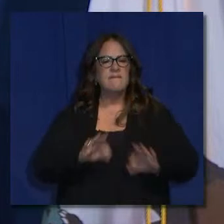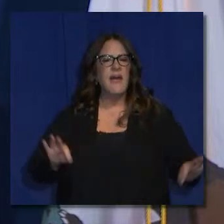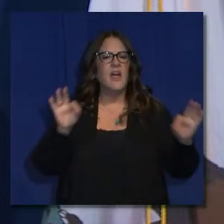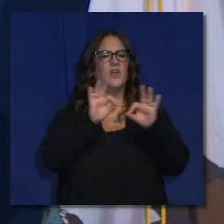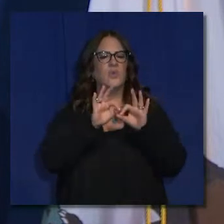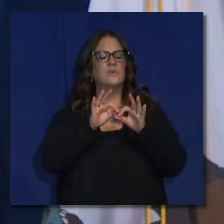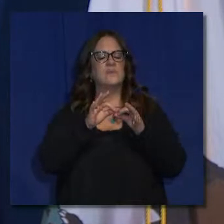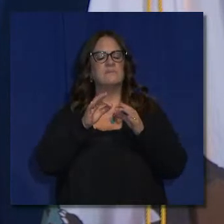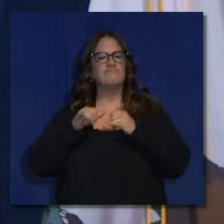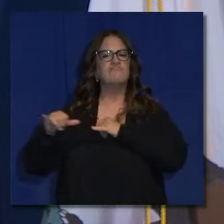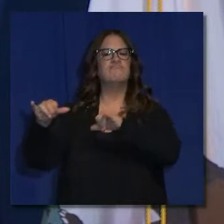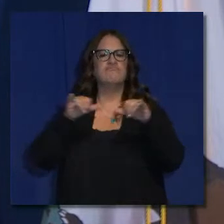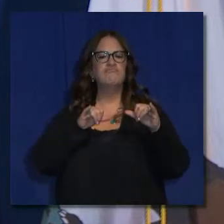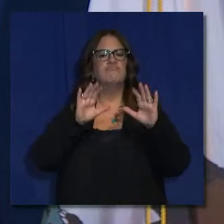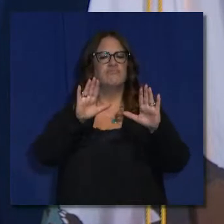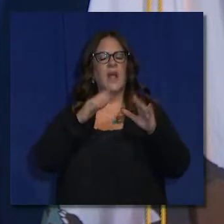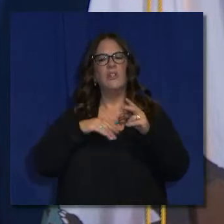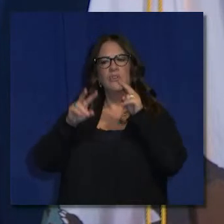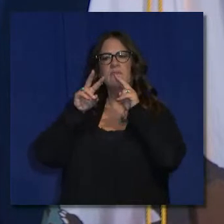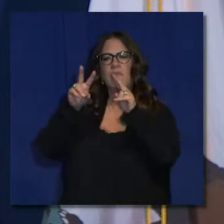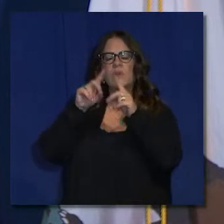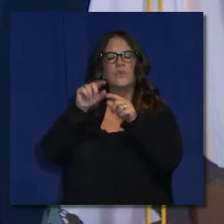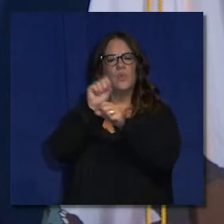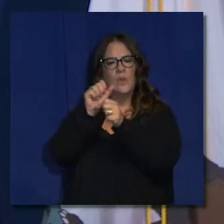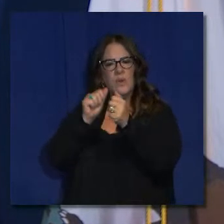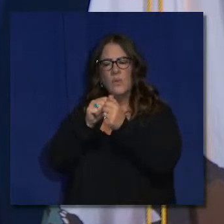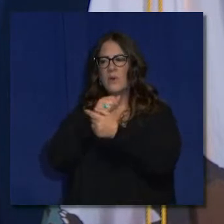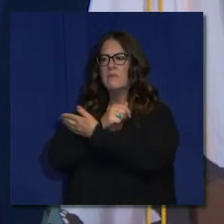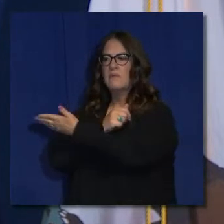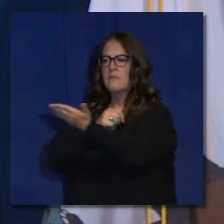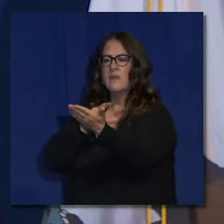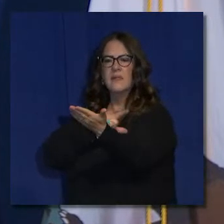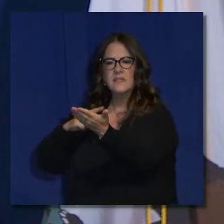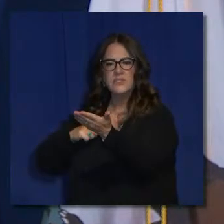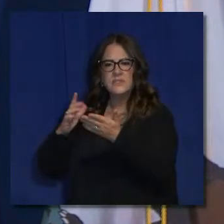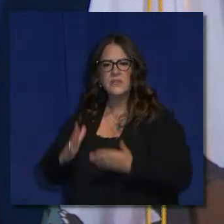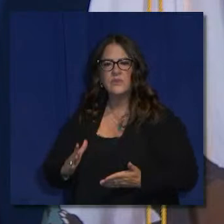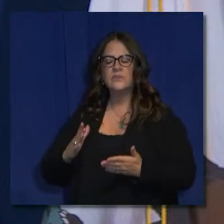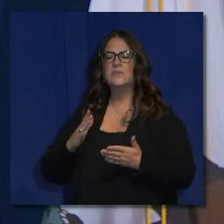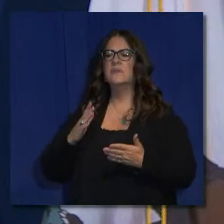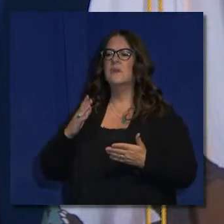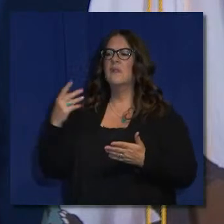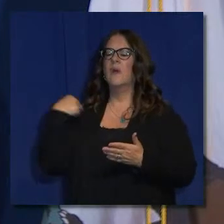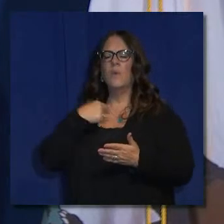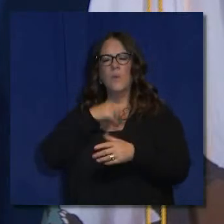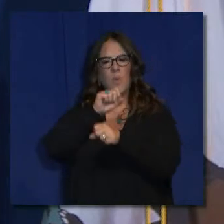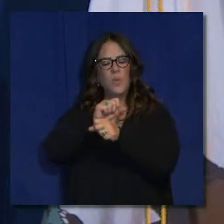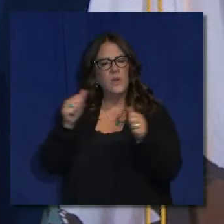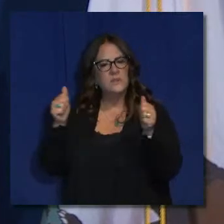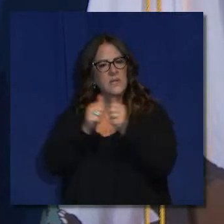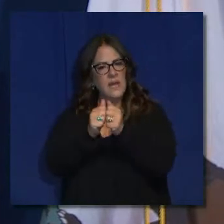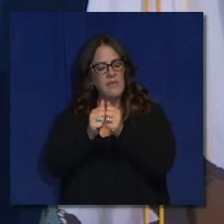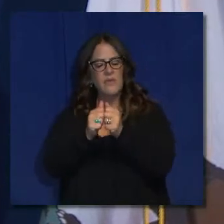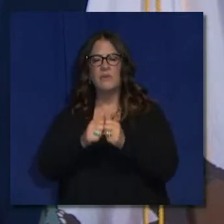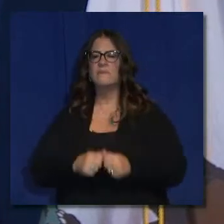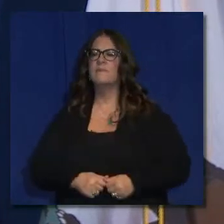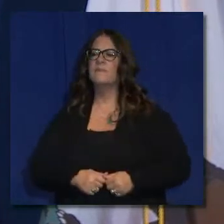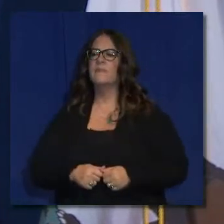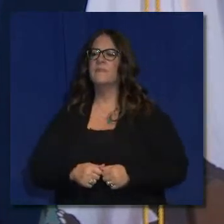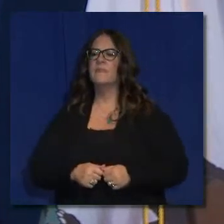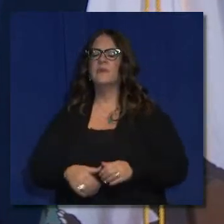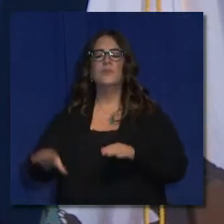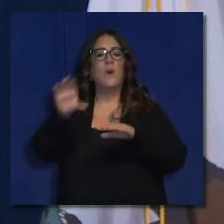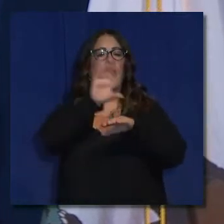look forward to working with the legislature on many of these issues, mindful that we will work together to augment,